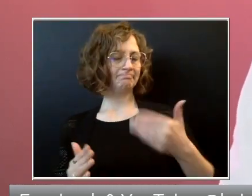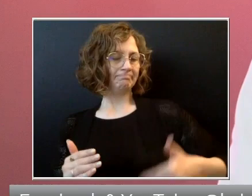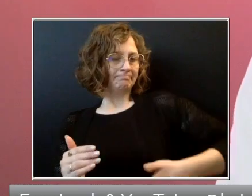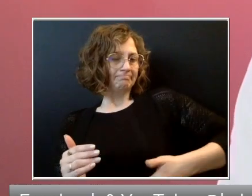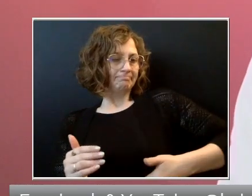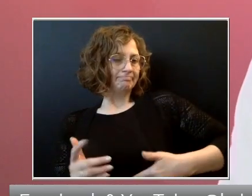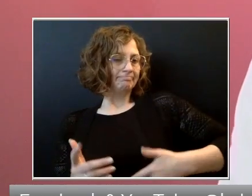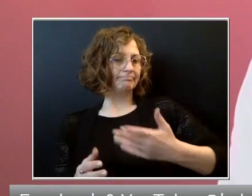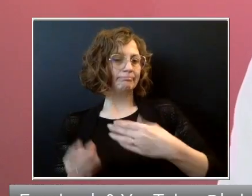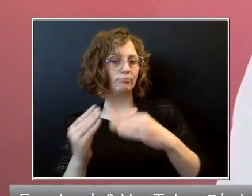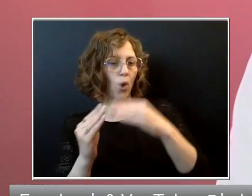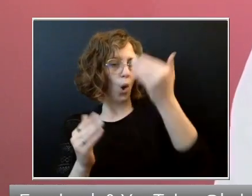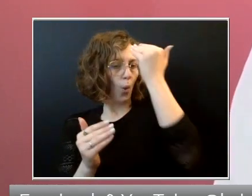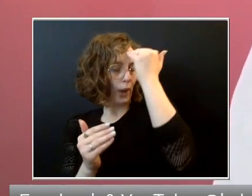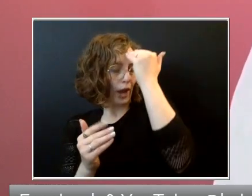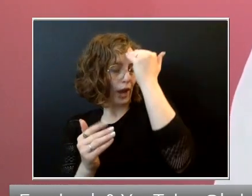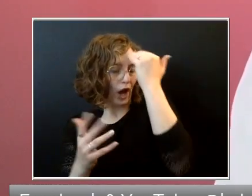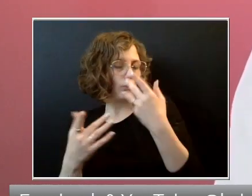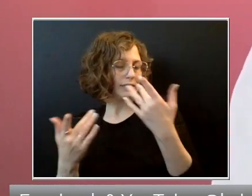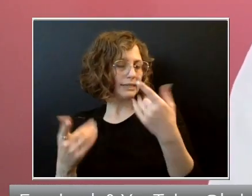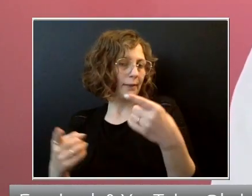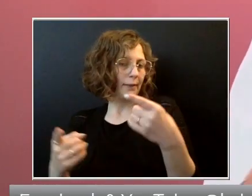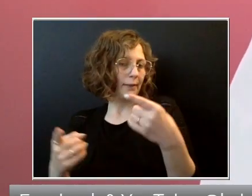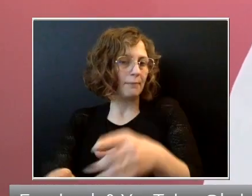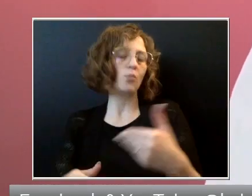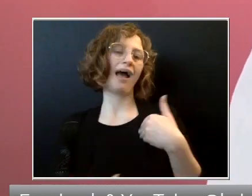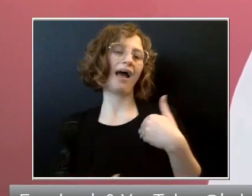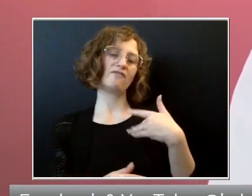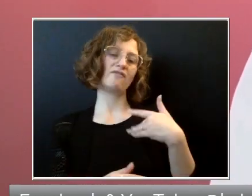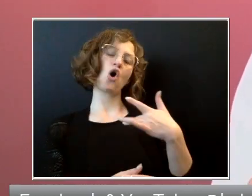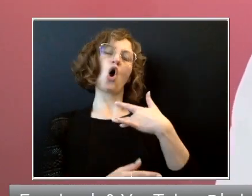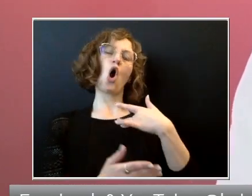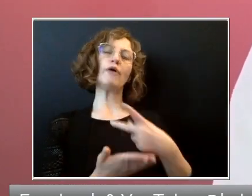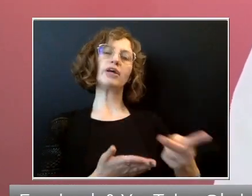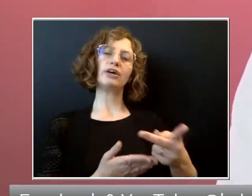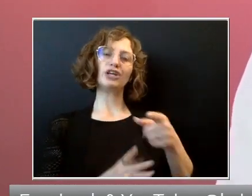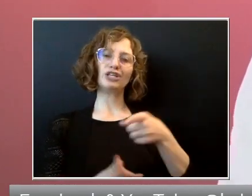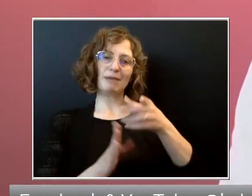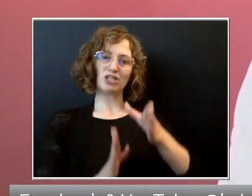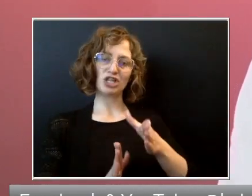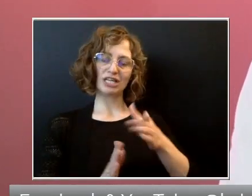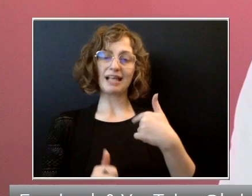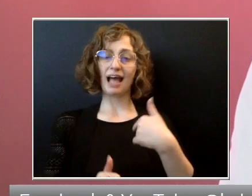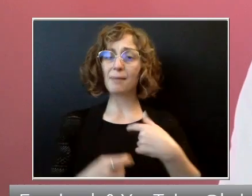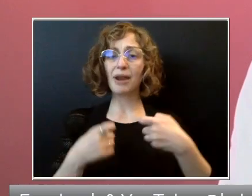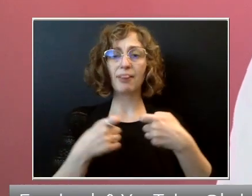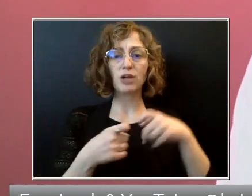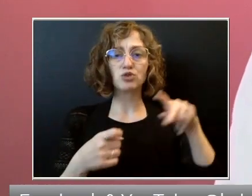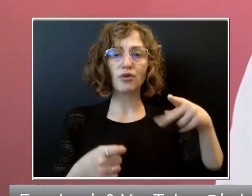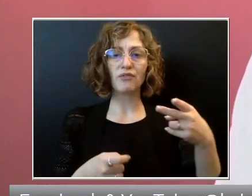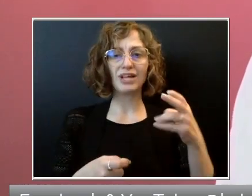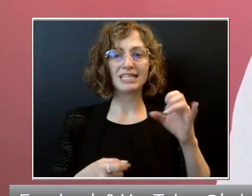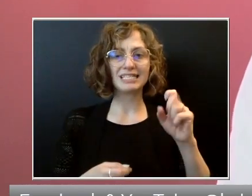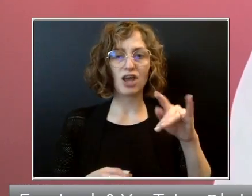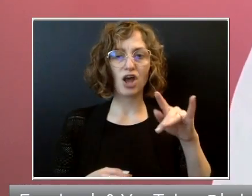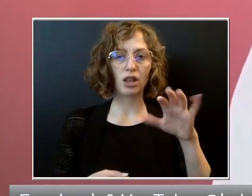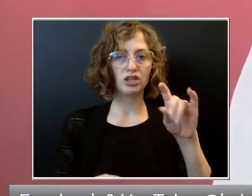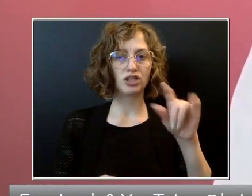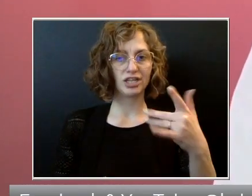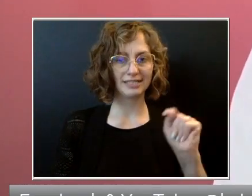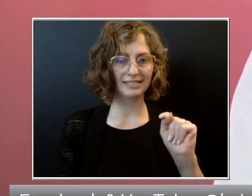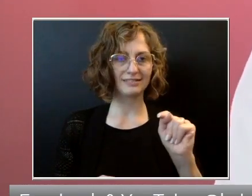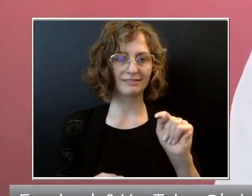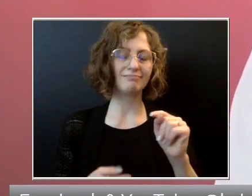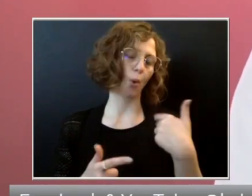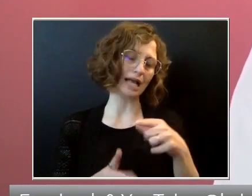specialists in our HCM group. I'm an electrophysiologist, so a heart rhythm specialist.